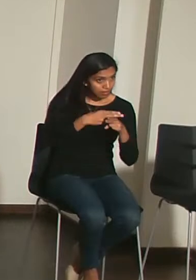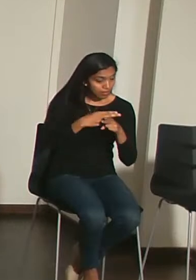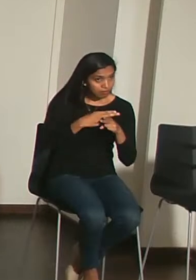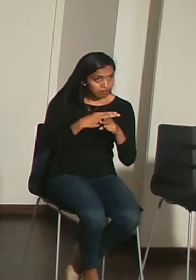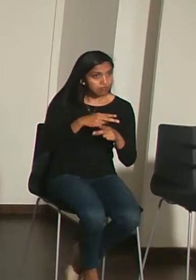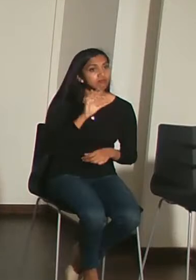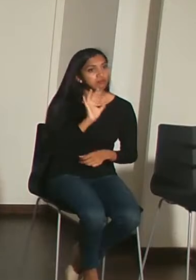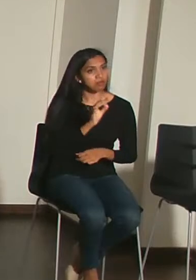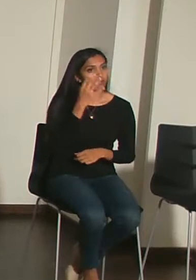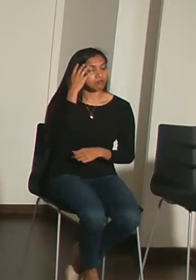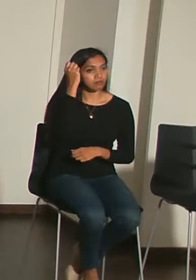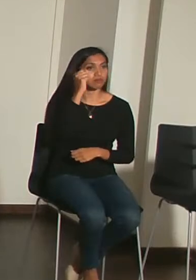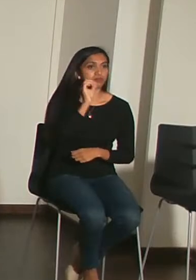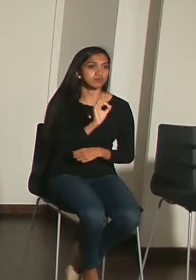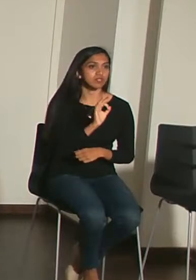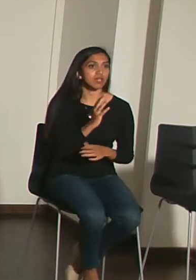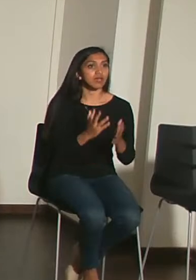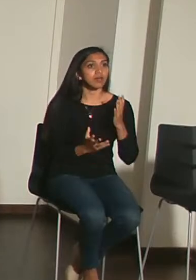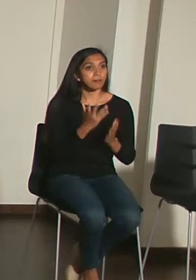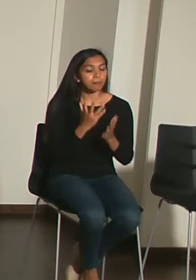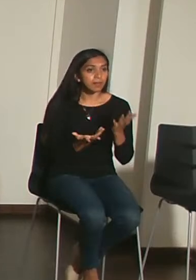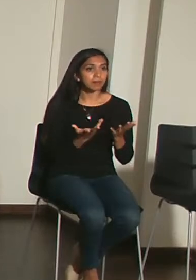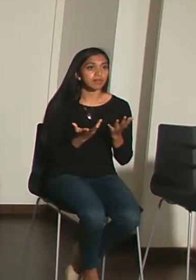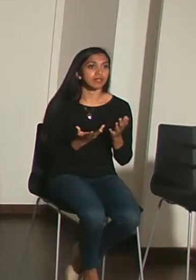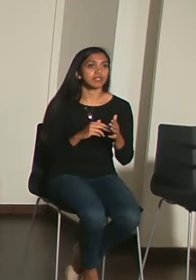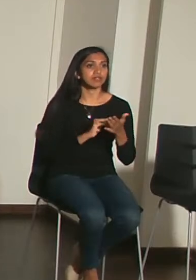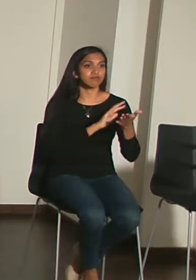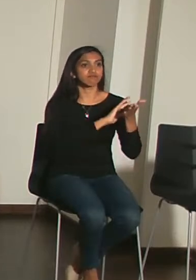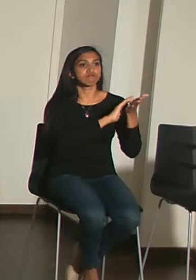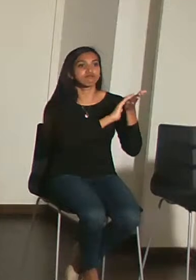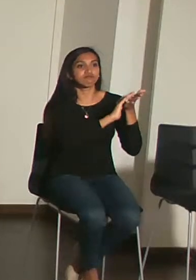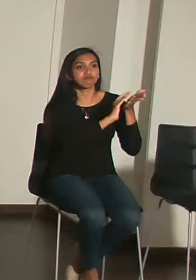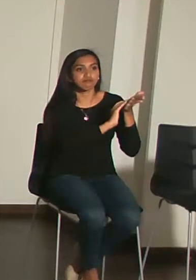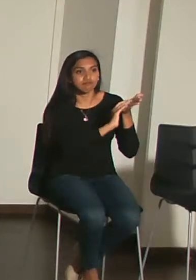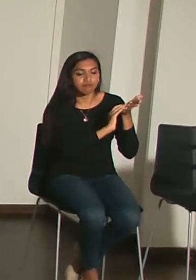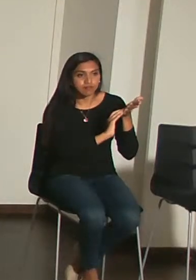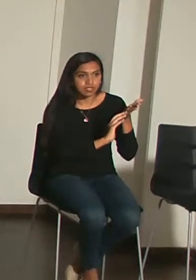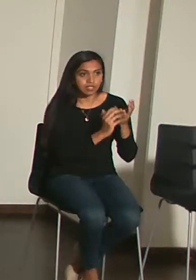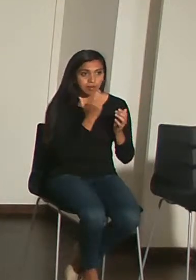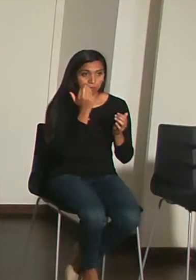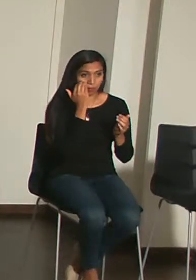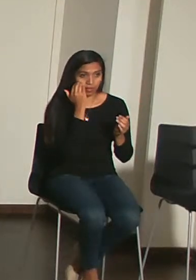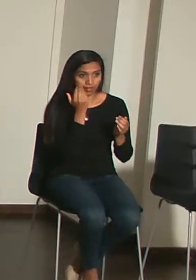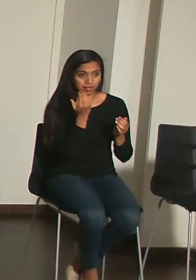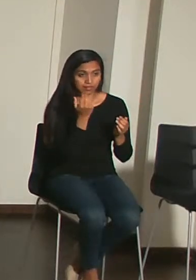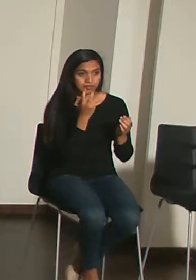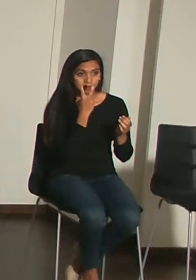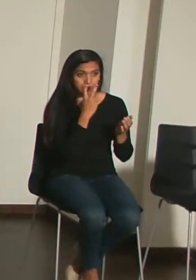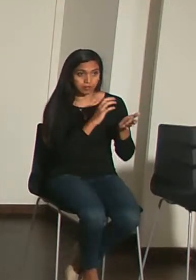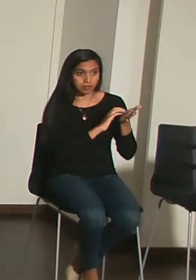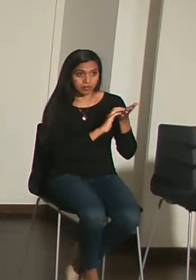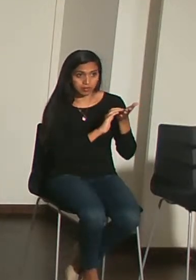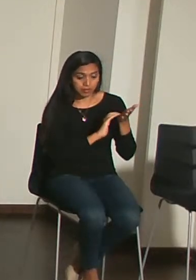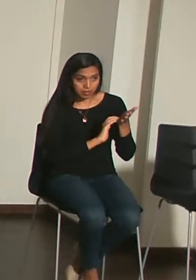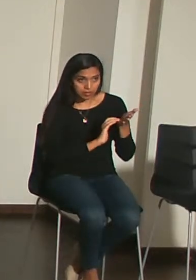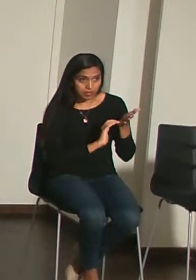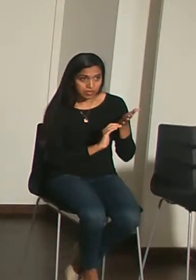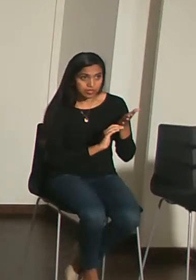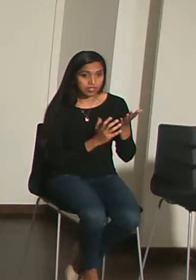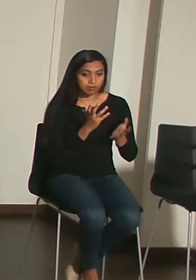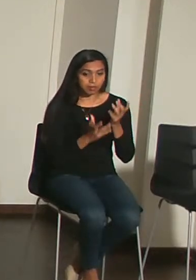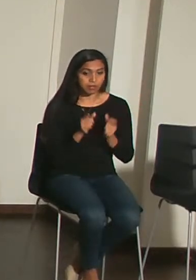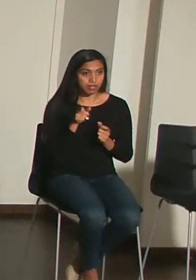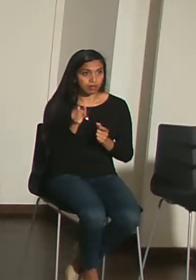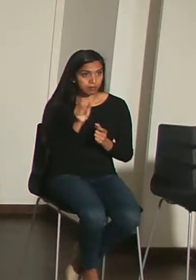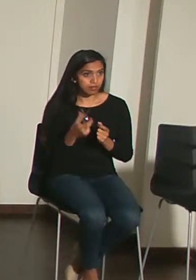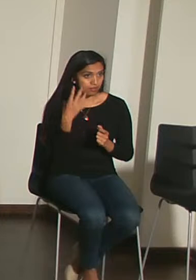sometimes the tactile, the obvious, the visible is not needed. What we need is